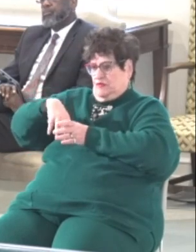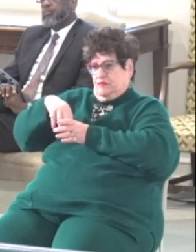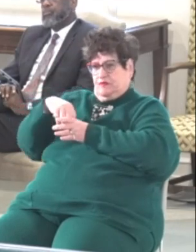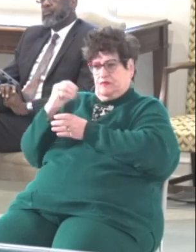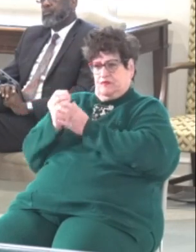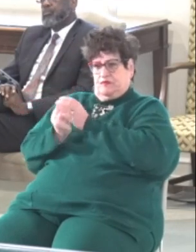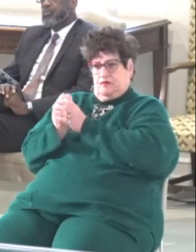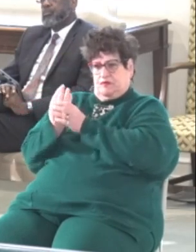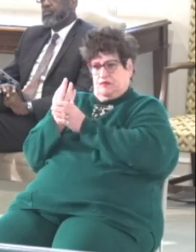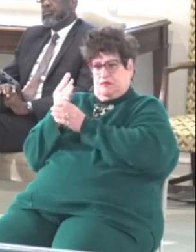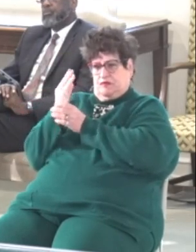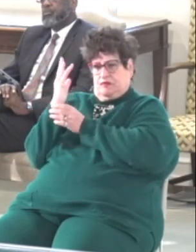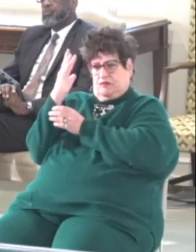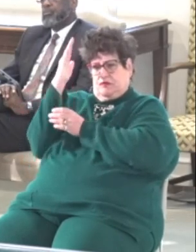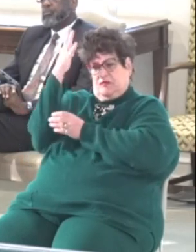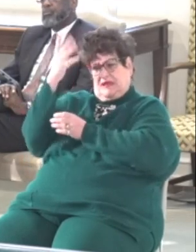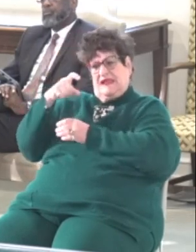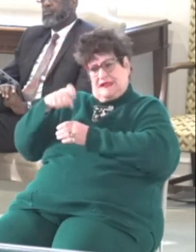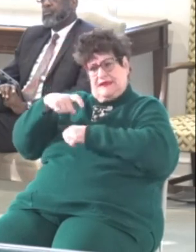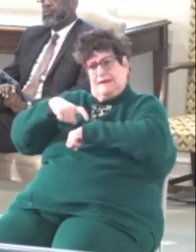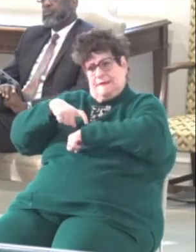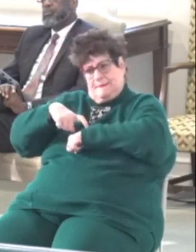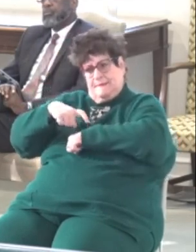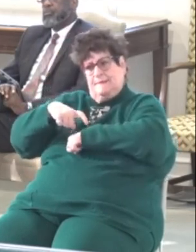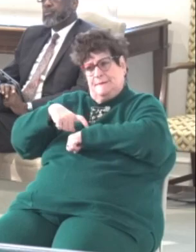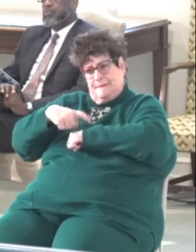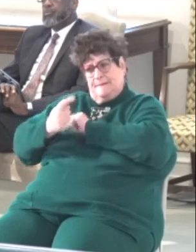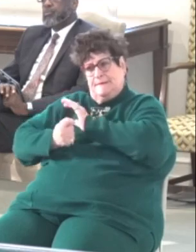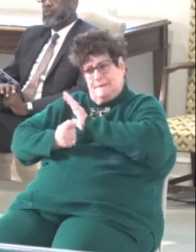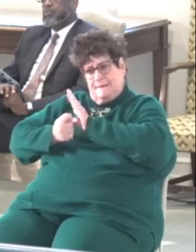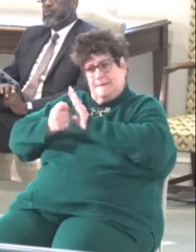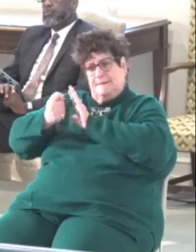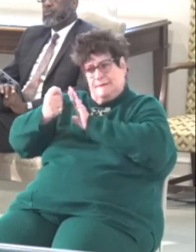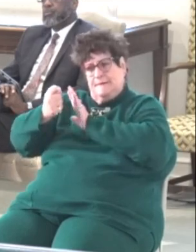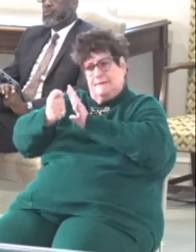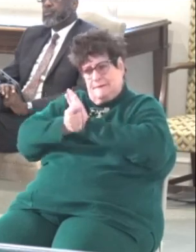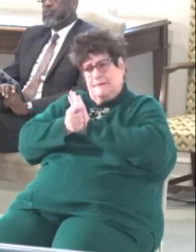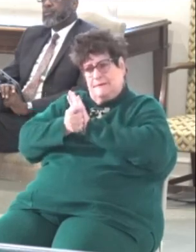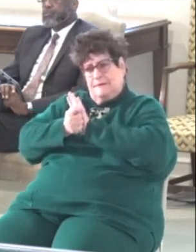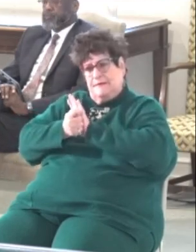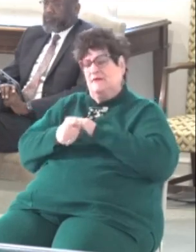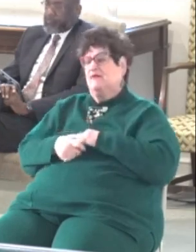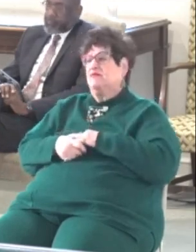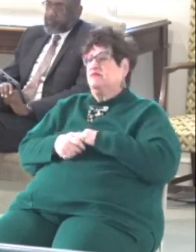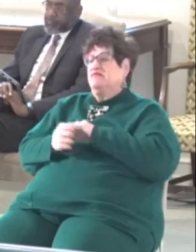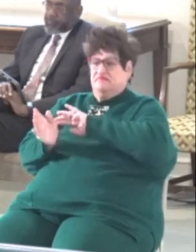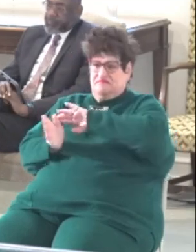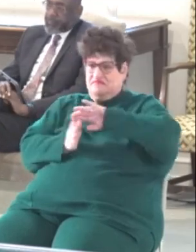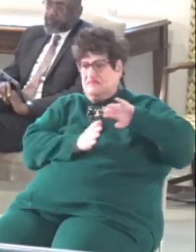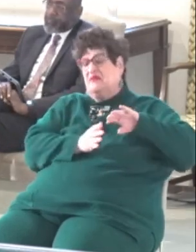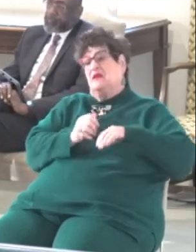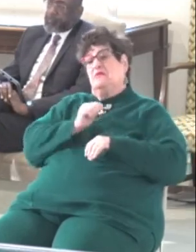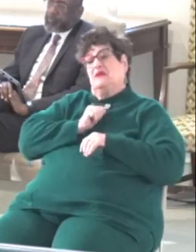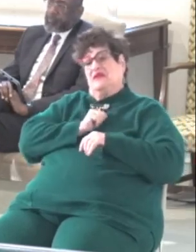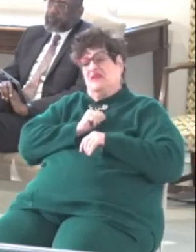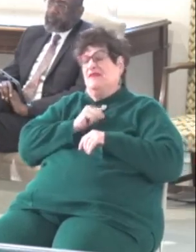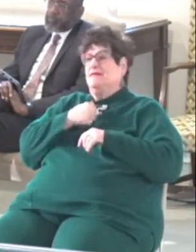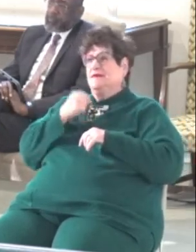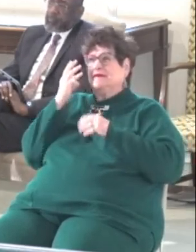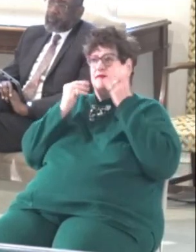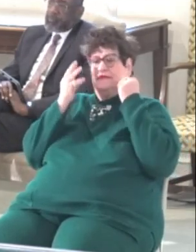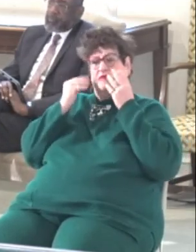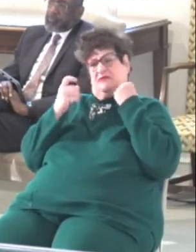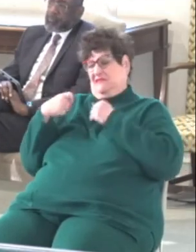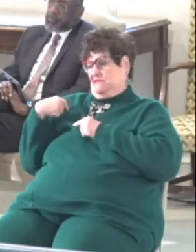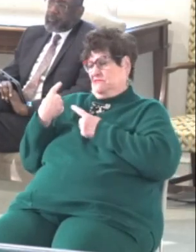So I've been thinking about the solstice and winter, something I'm experiencing in my own life a lot these past